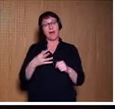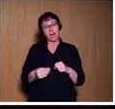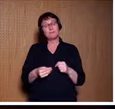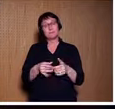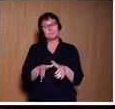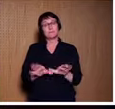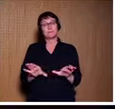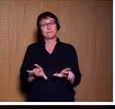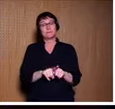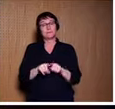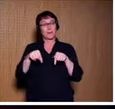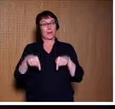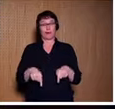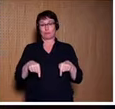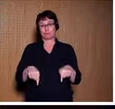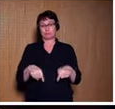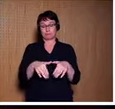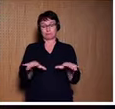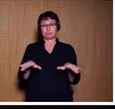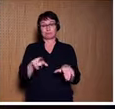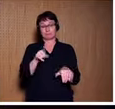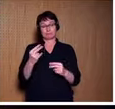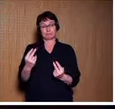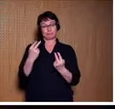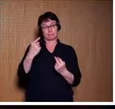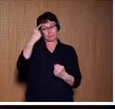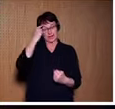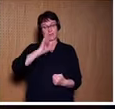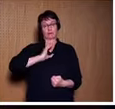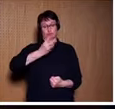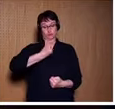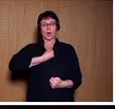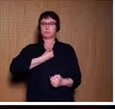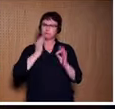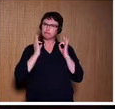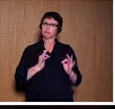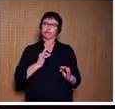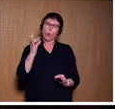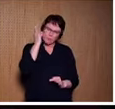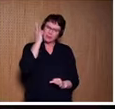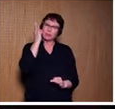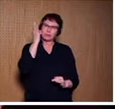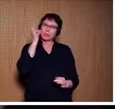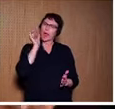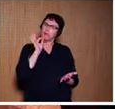groups. Some of us believe that trans women are women in all aspects. Yes. Full stop.